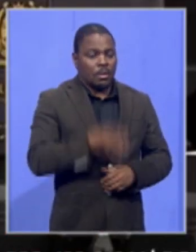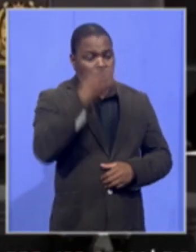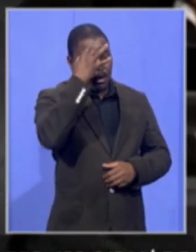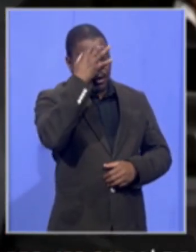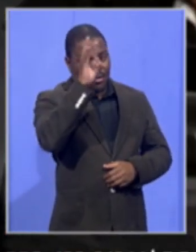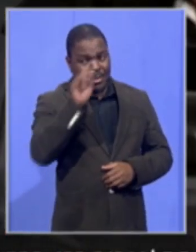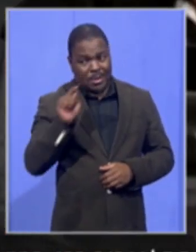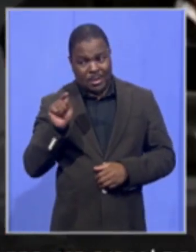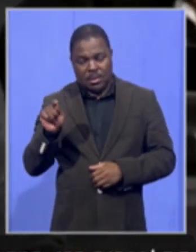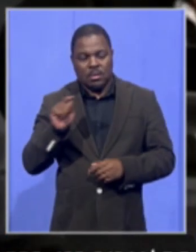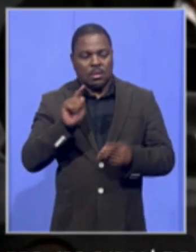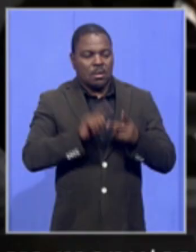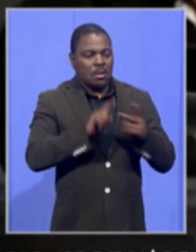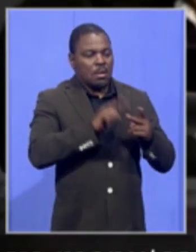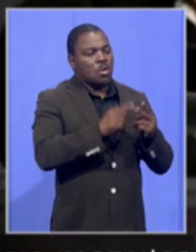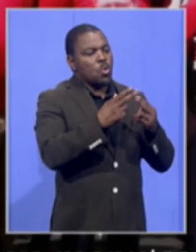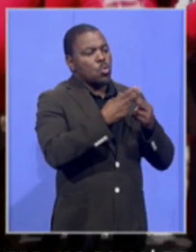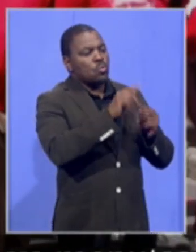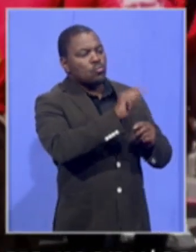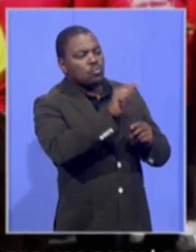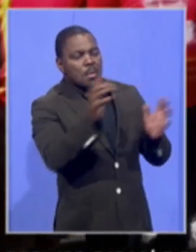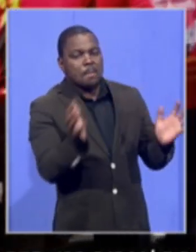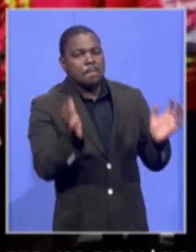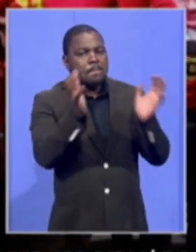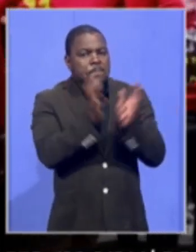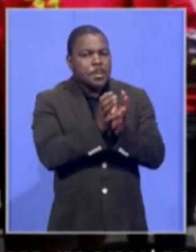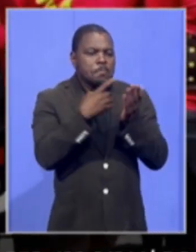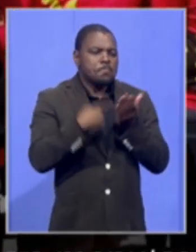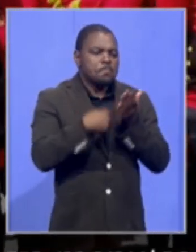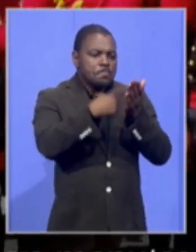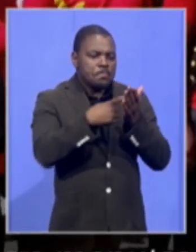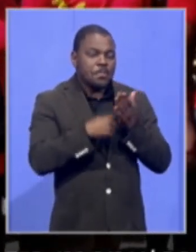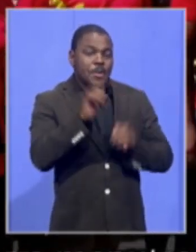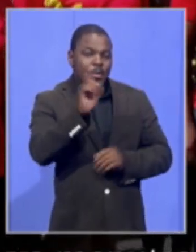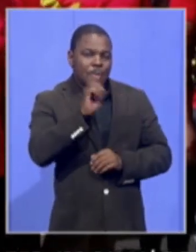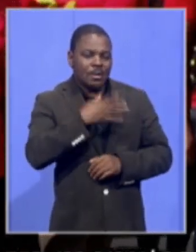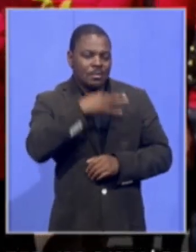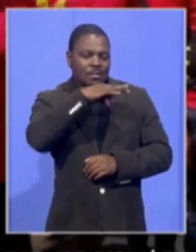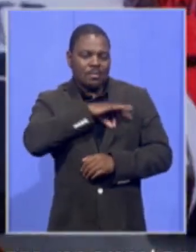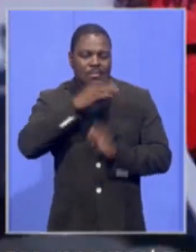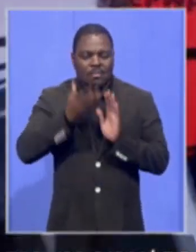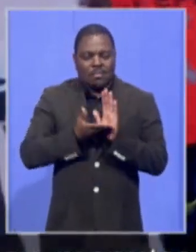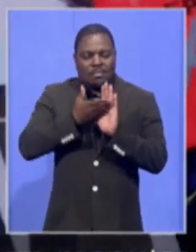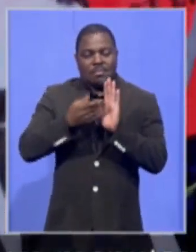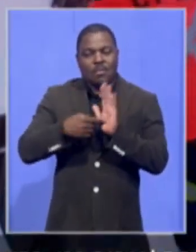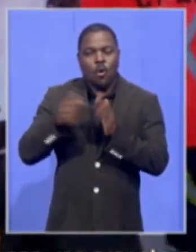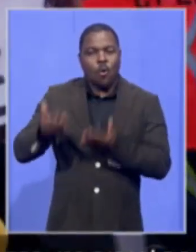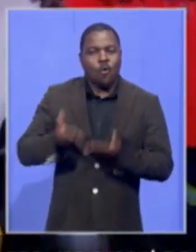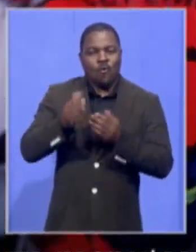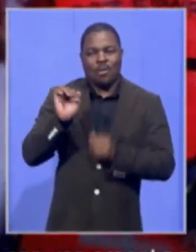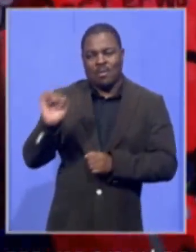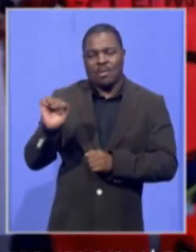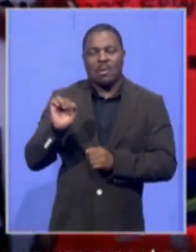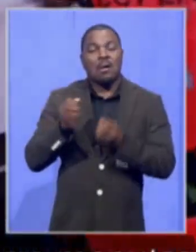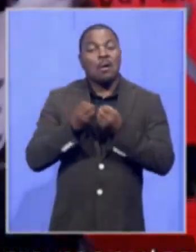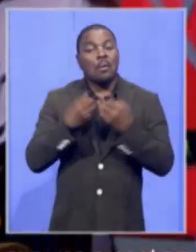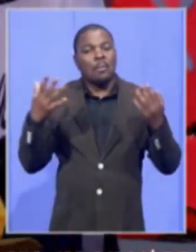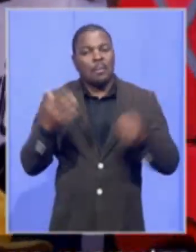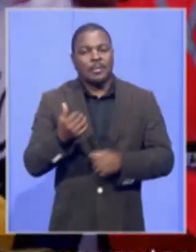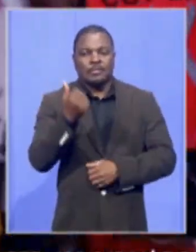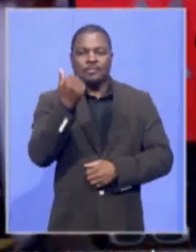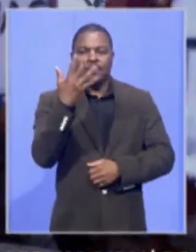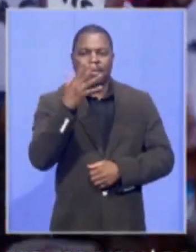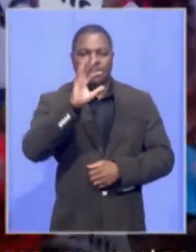Mmuso o ba le kopano le mekgatlo ya basebetsi ho sekaseka nyehelo e ntjha ya mmuso ya diperesente tse